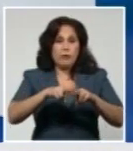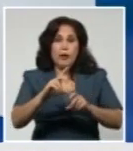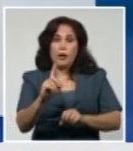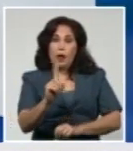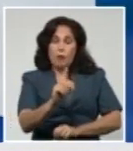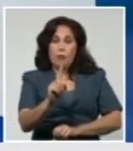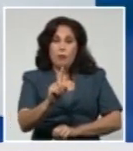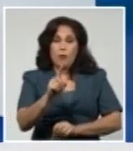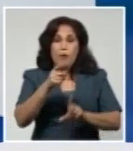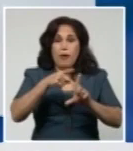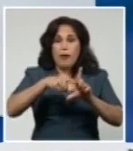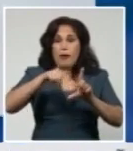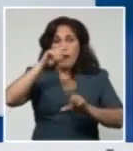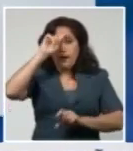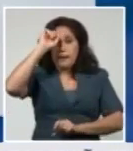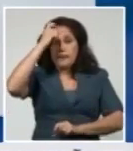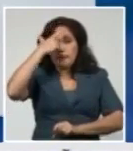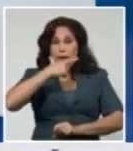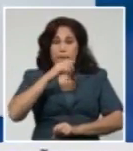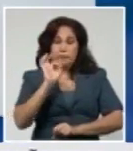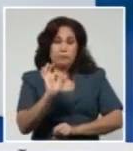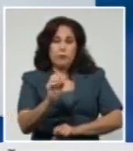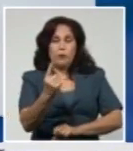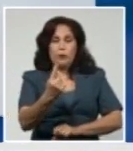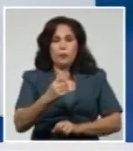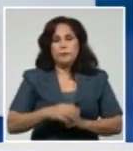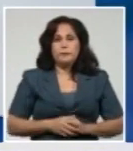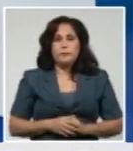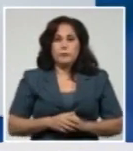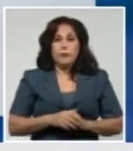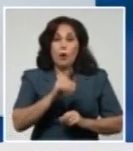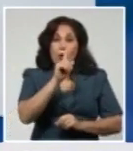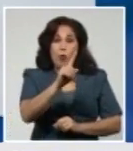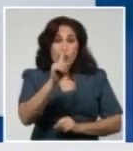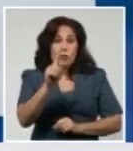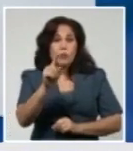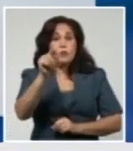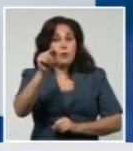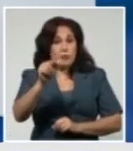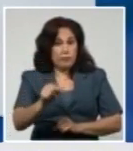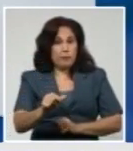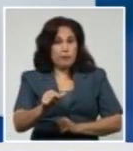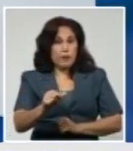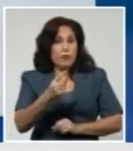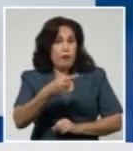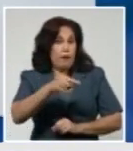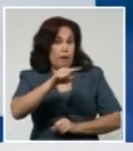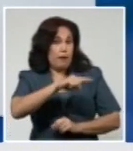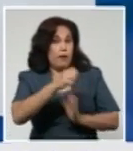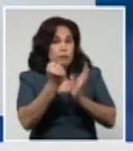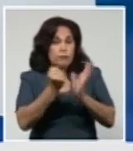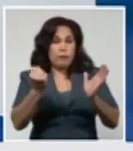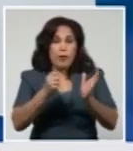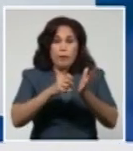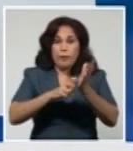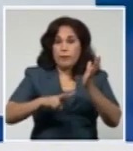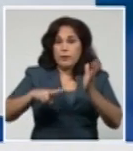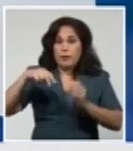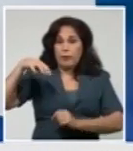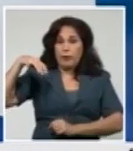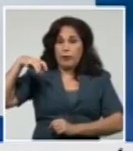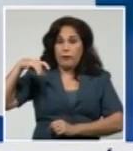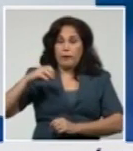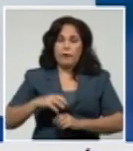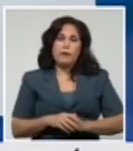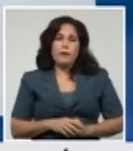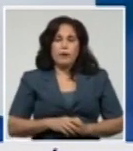The 19 cases from Havana belong to the municipalities of San Miguel del Padrón with 12,